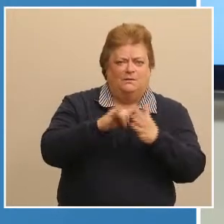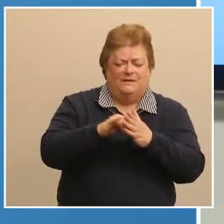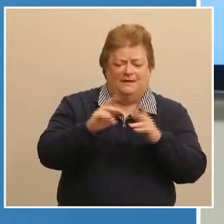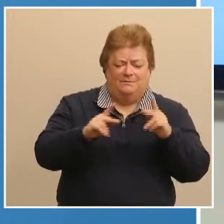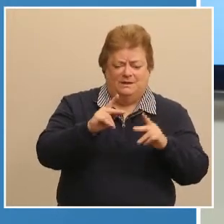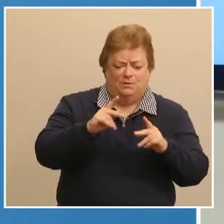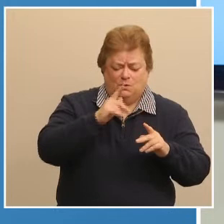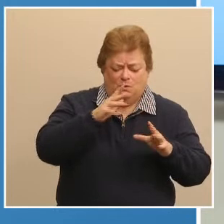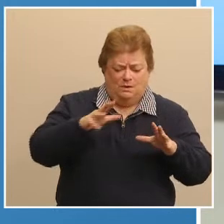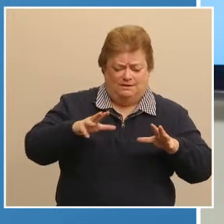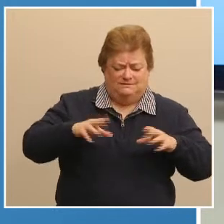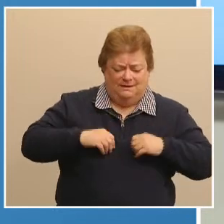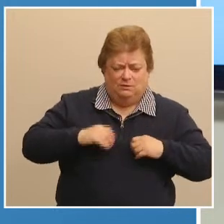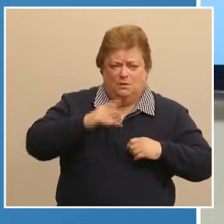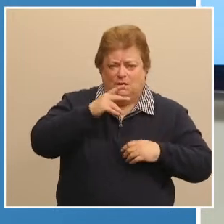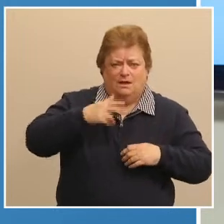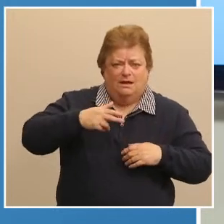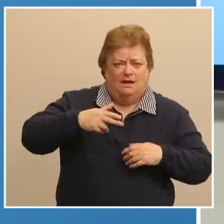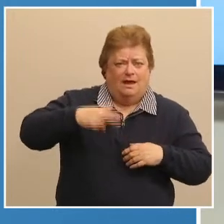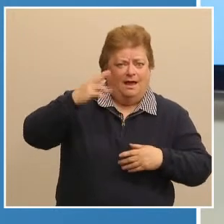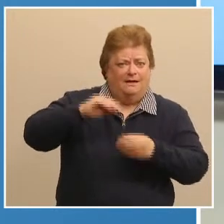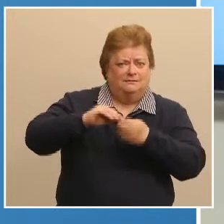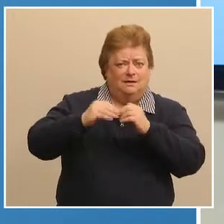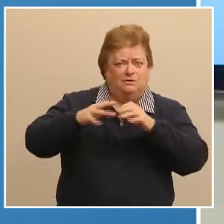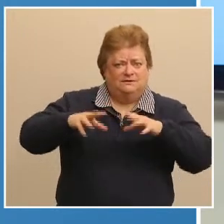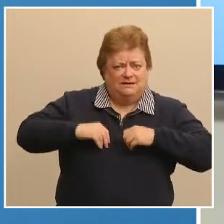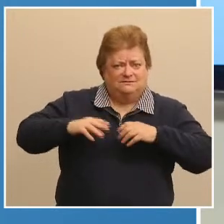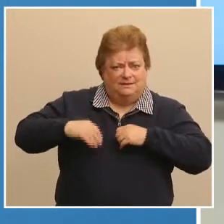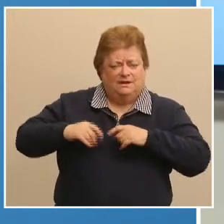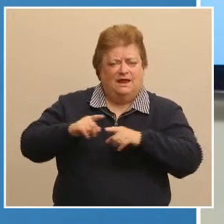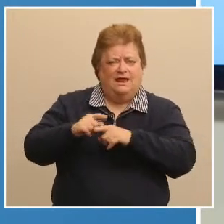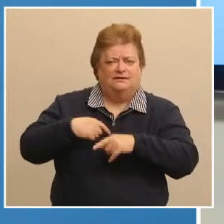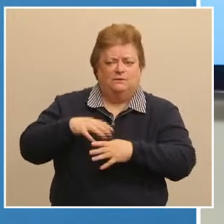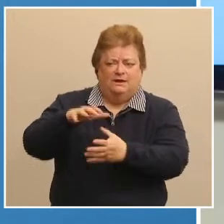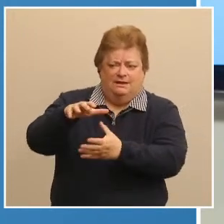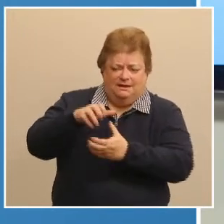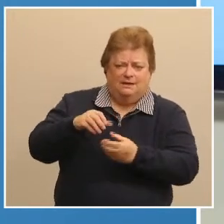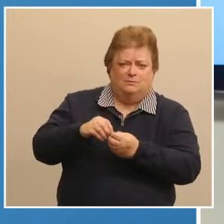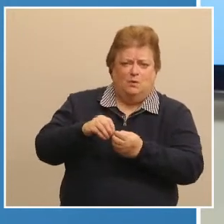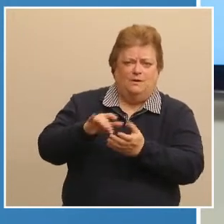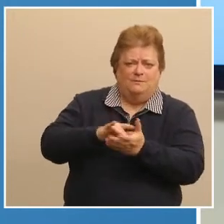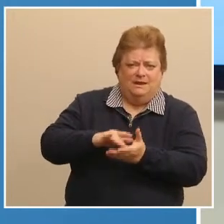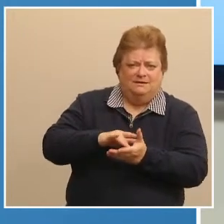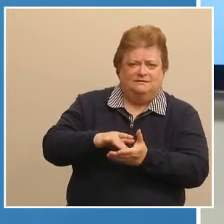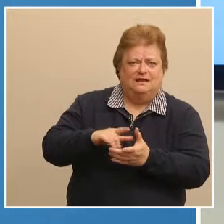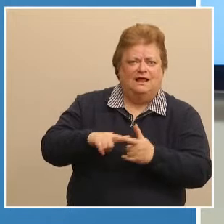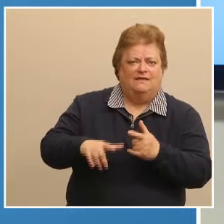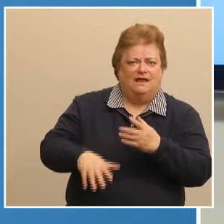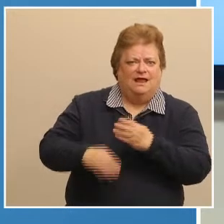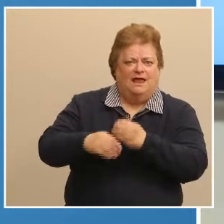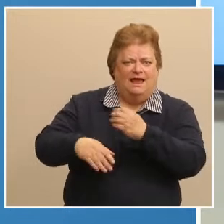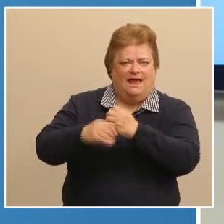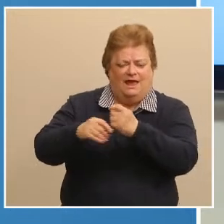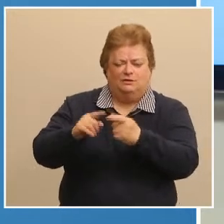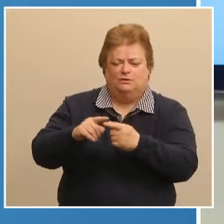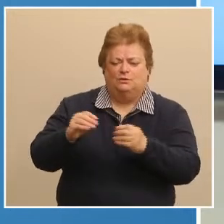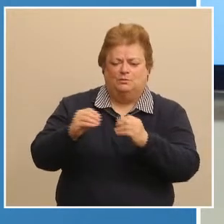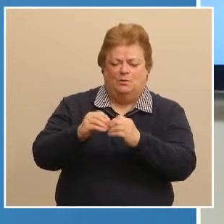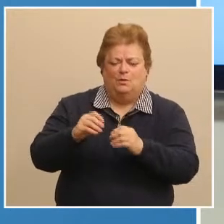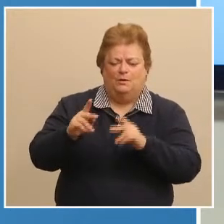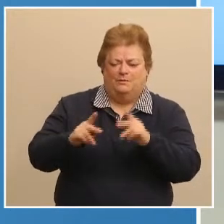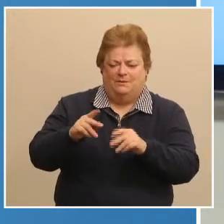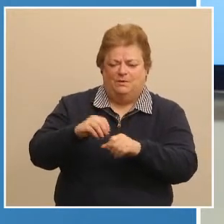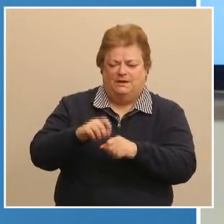acceptance of the vaccine will continue as we receive more doses and expand vaccinations to additional Phase